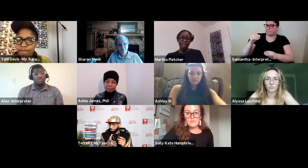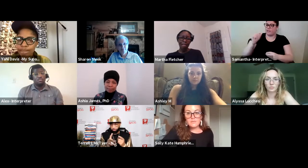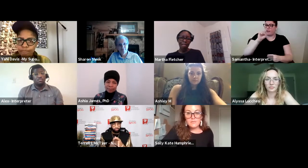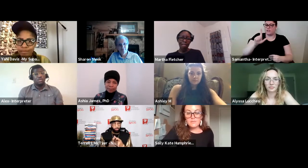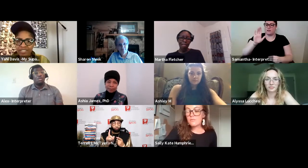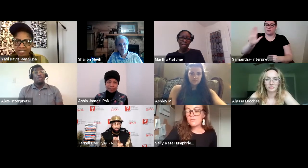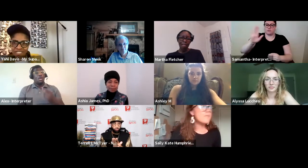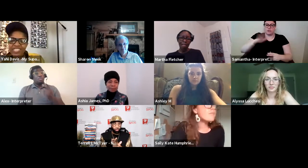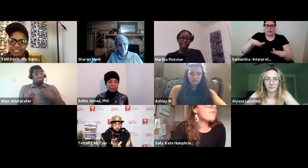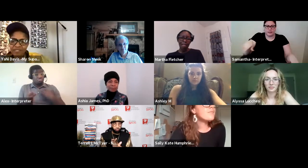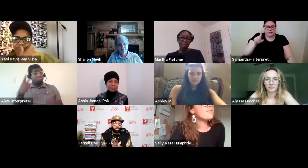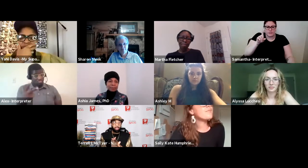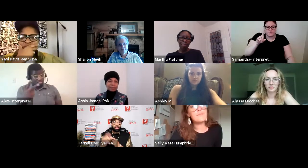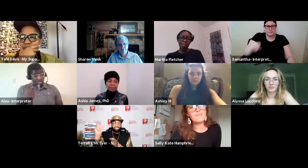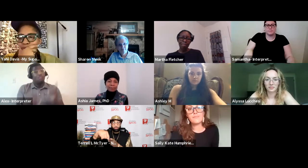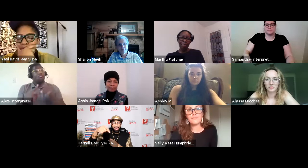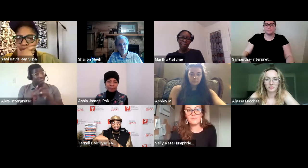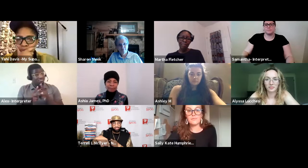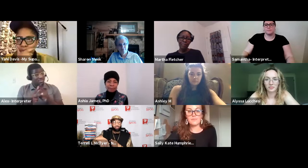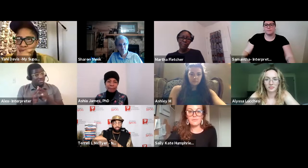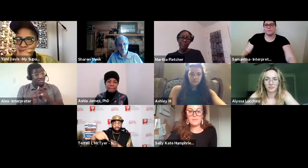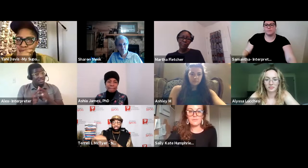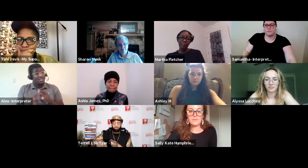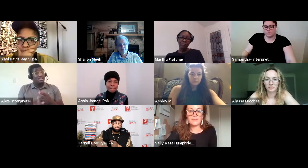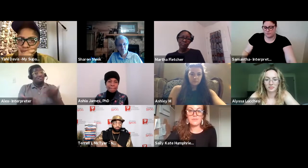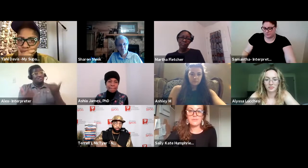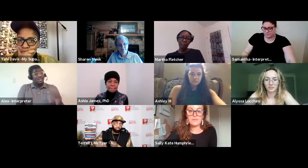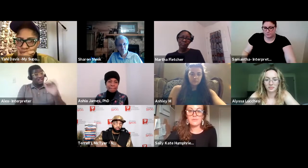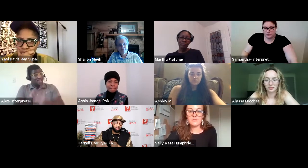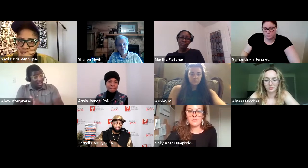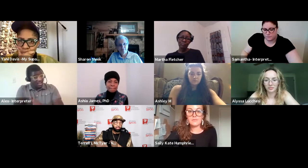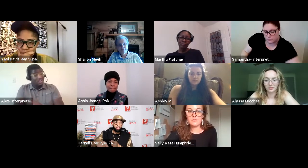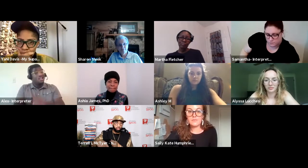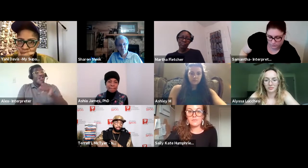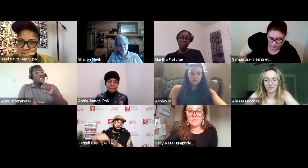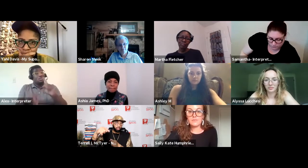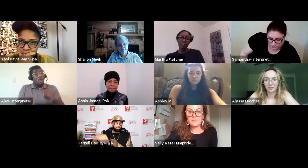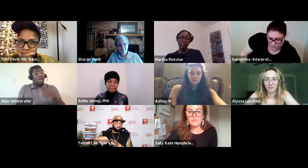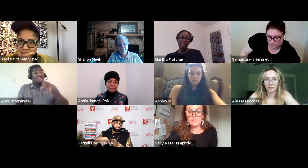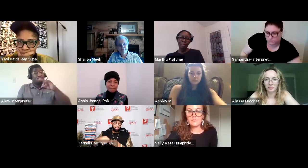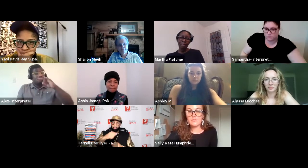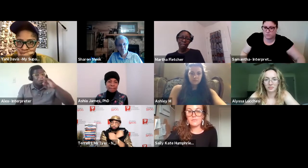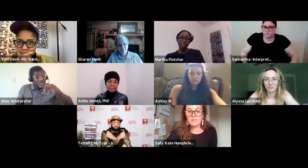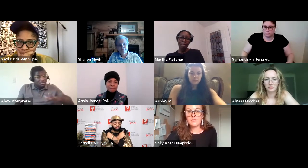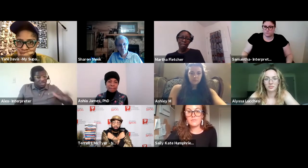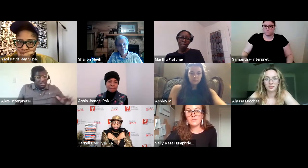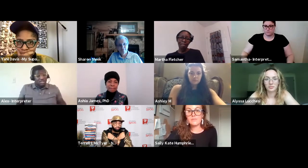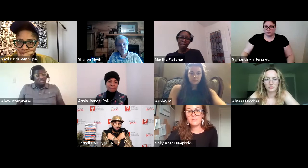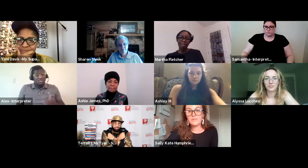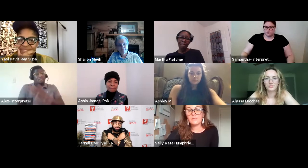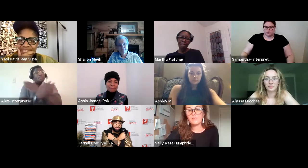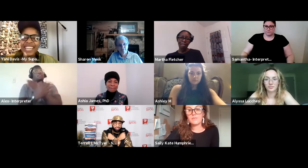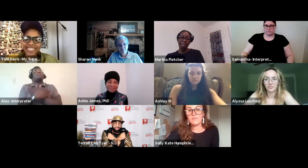two things about that. First of all, tonight, when I tell my children, when I take my kids in bed and I tell them I love them, they're gonna